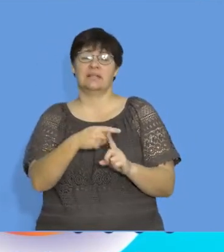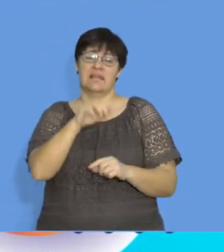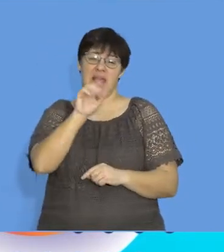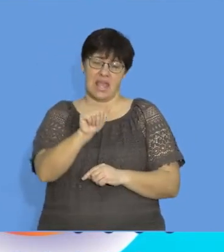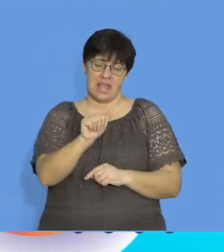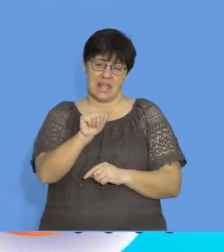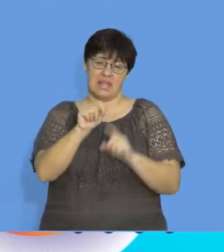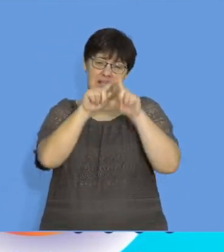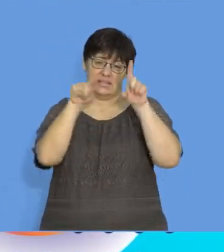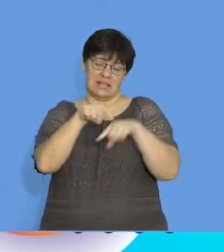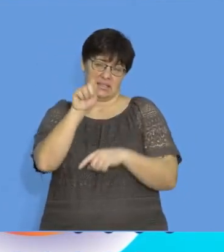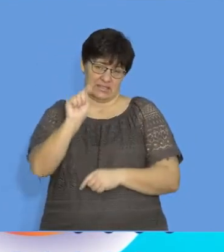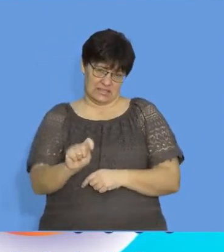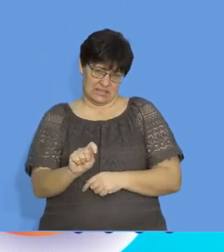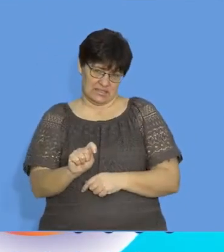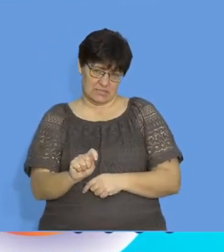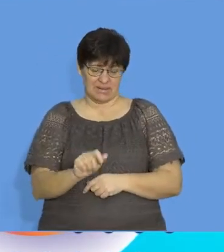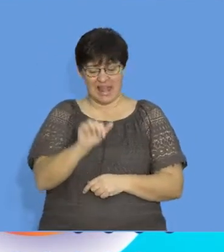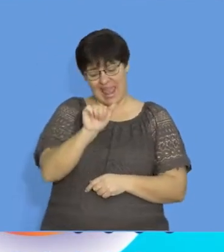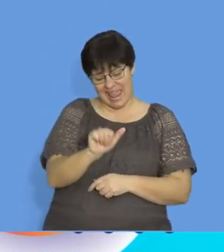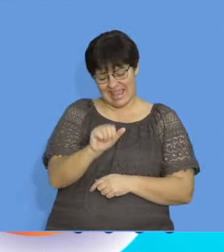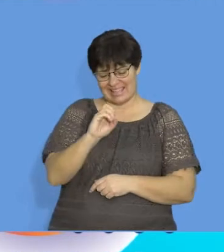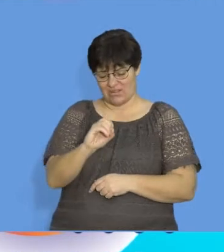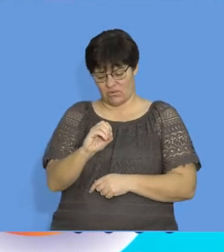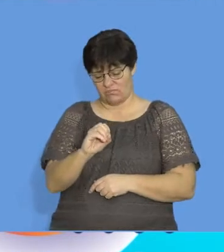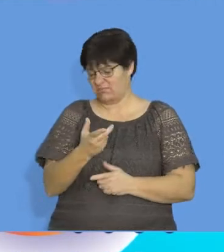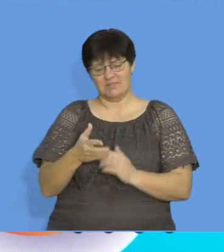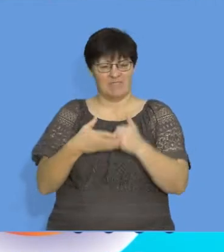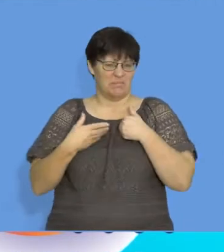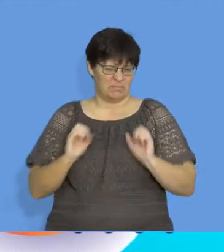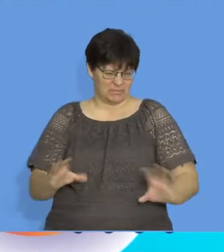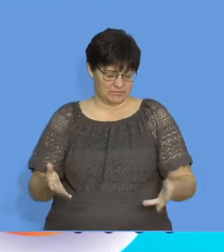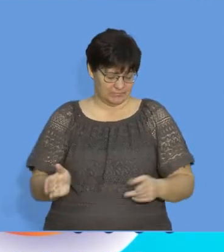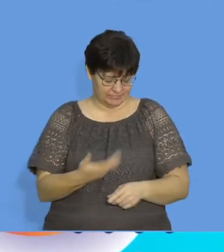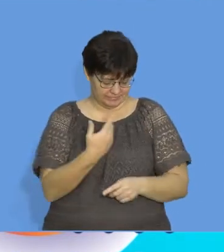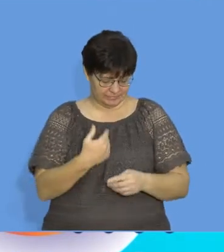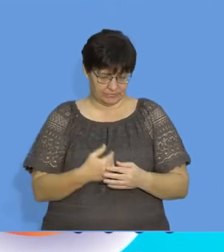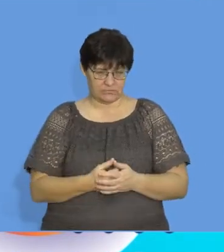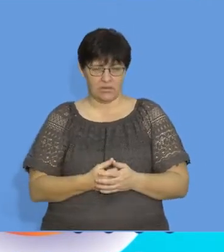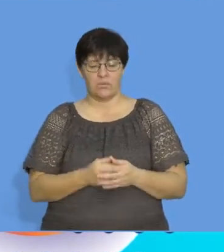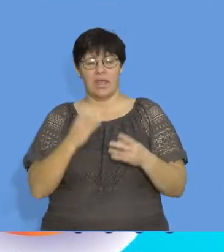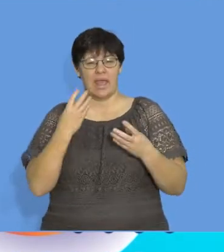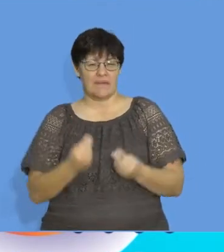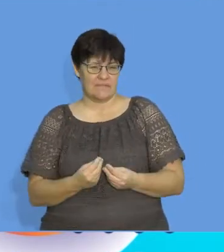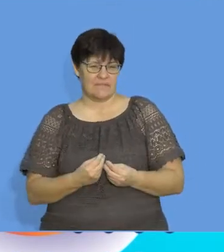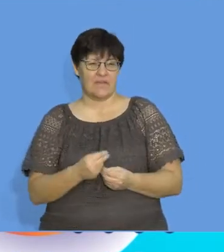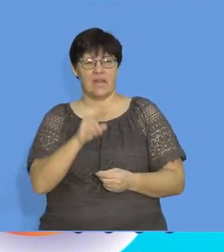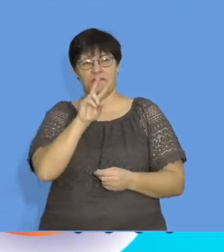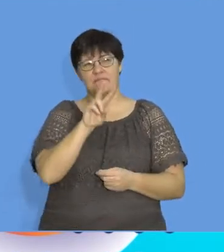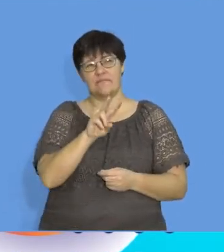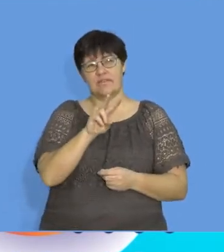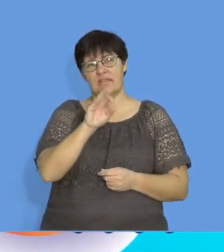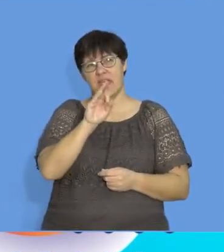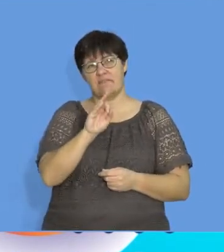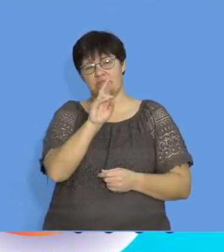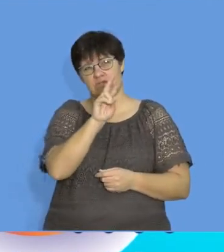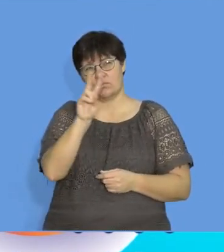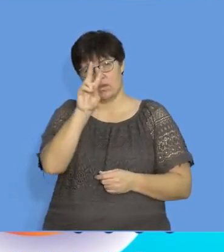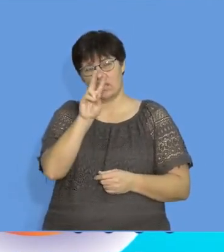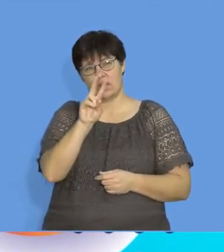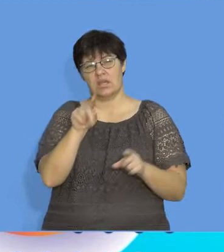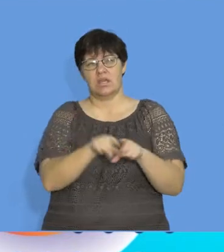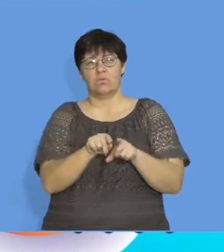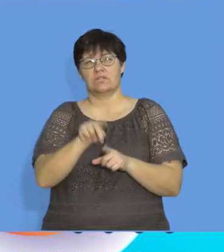T, but A is 0, so that's not going to help me. We've got VF squared equals